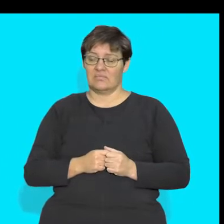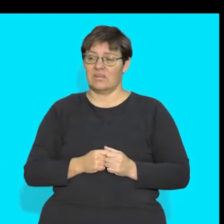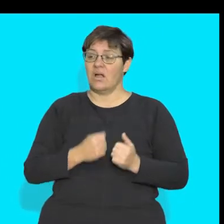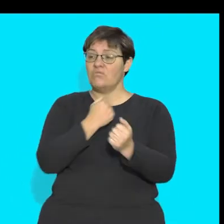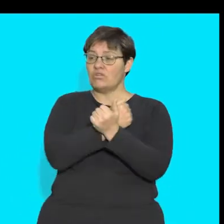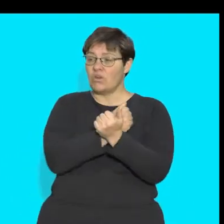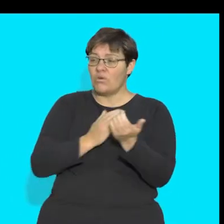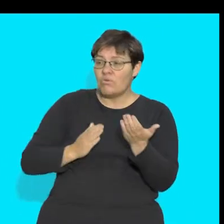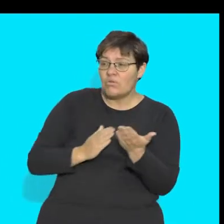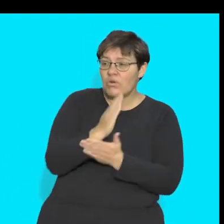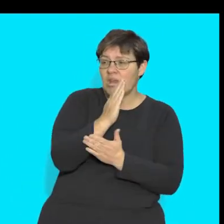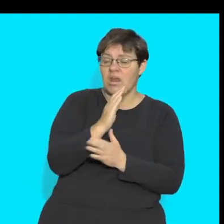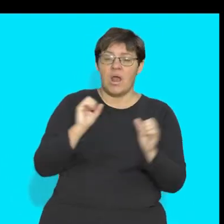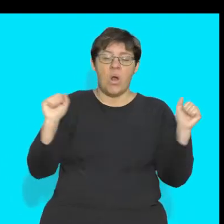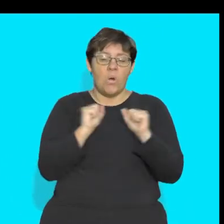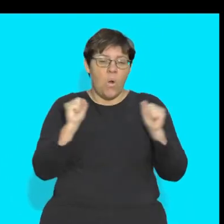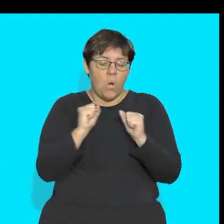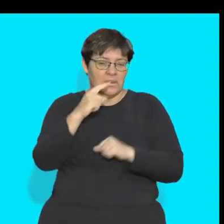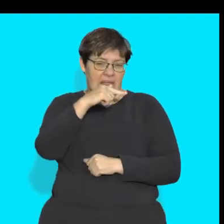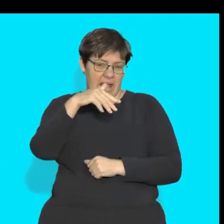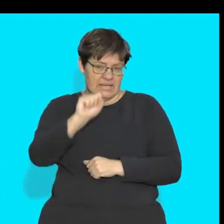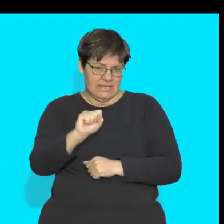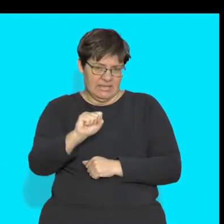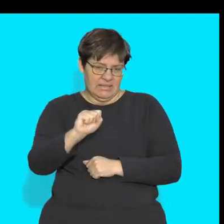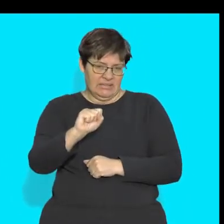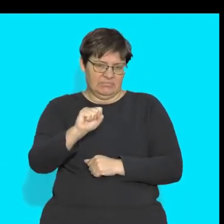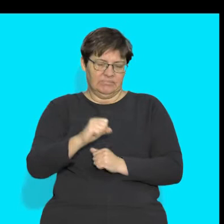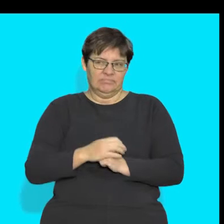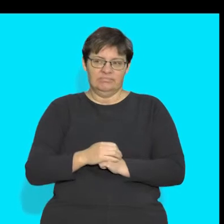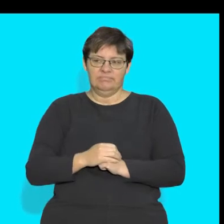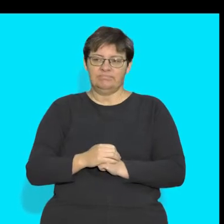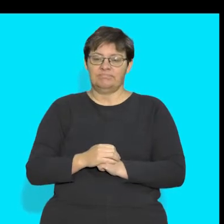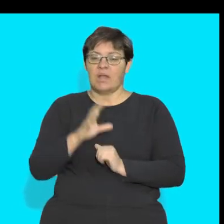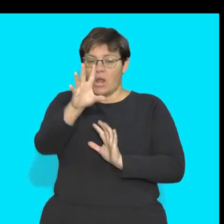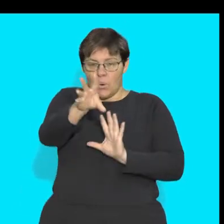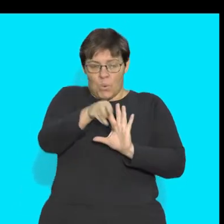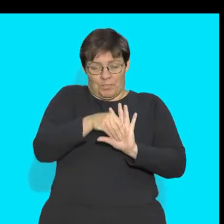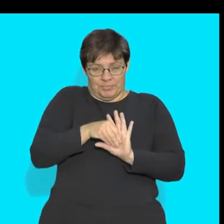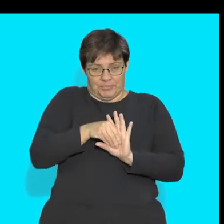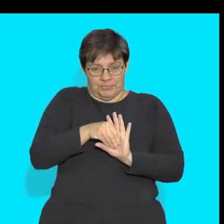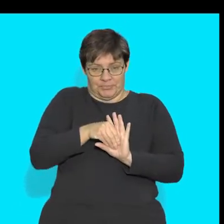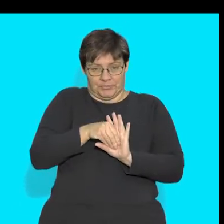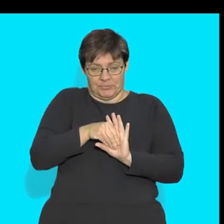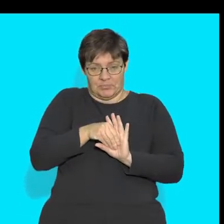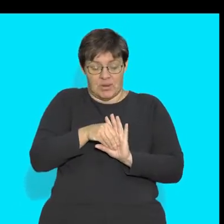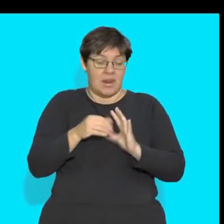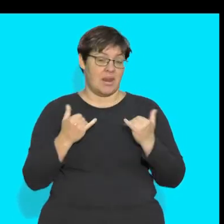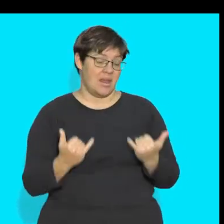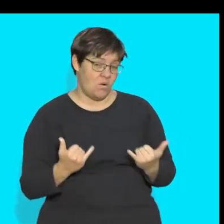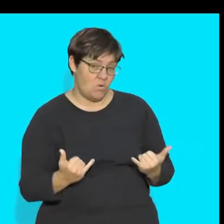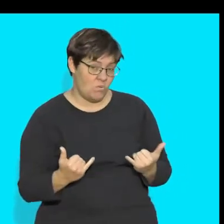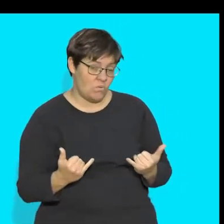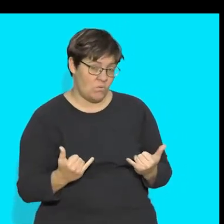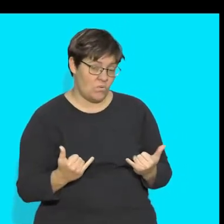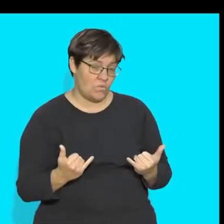through a cold gas are absorbed. So this time,